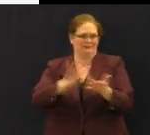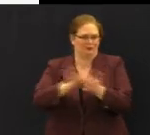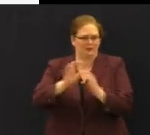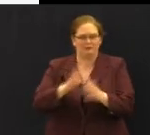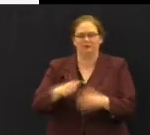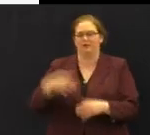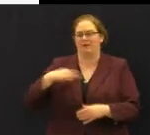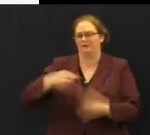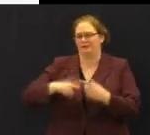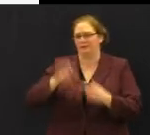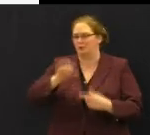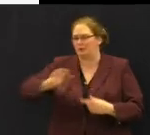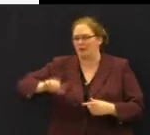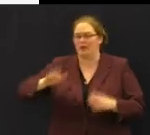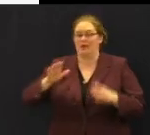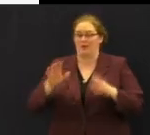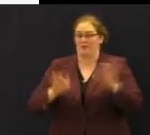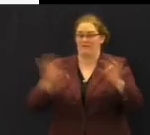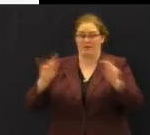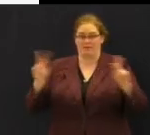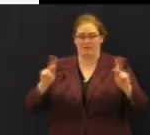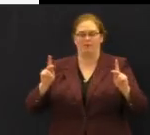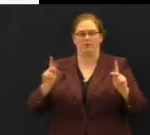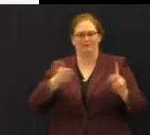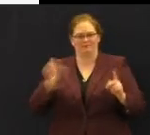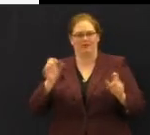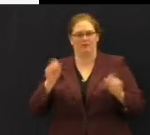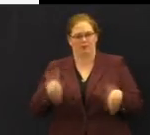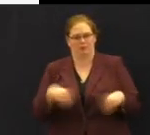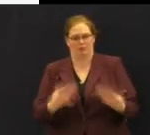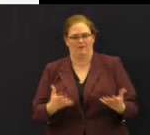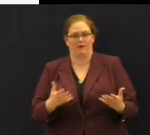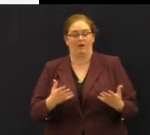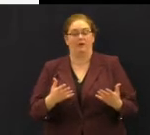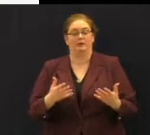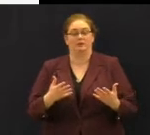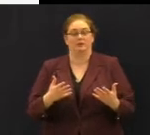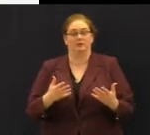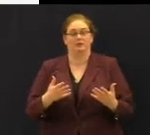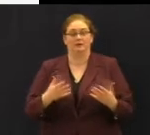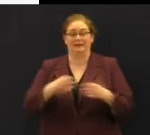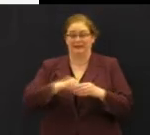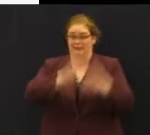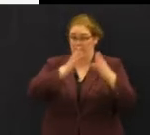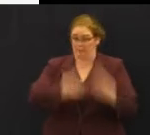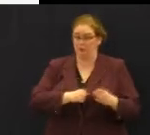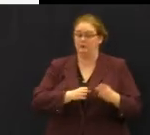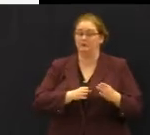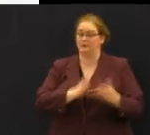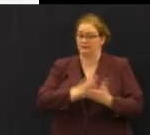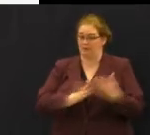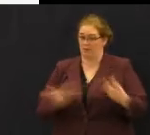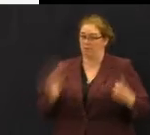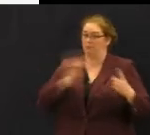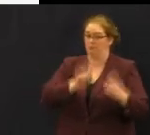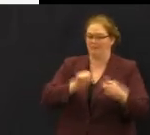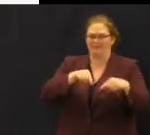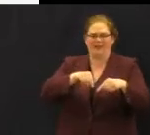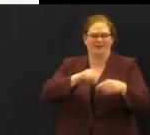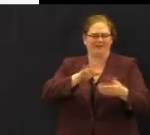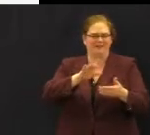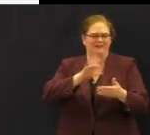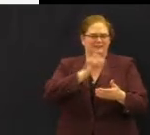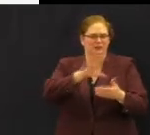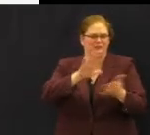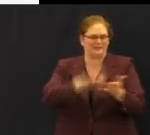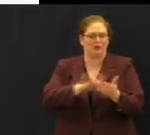AAA, and were able to find folks that were able to provide both some in-person learning at the senior centers with, of